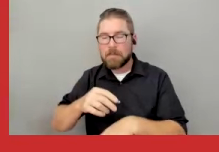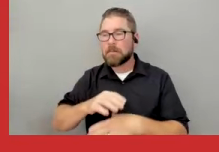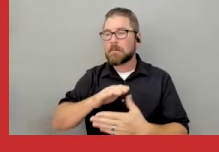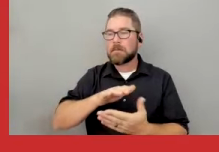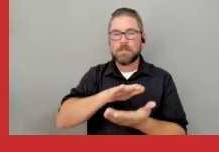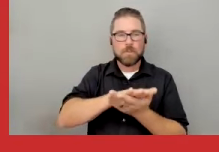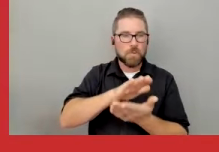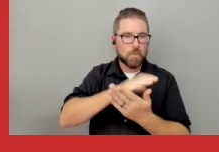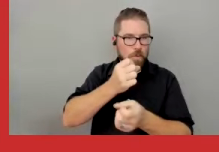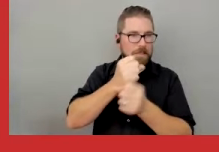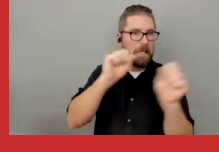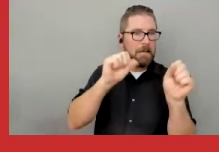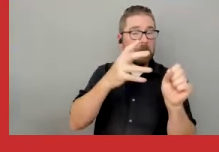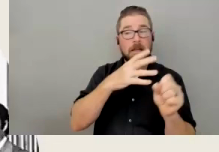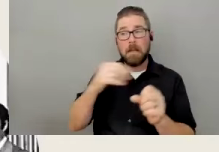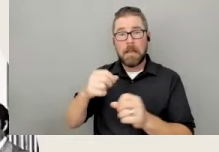well.